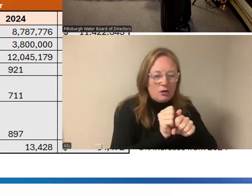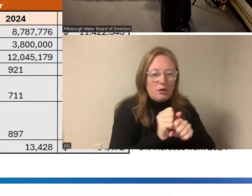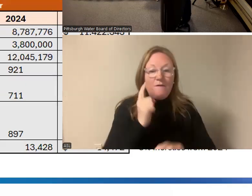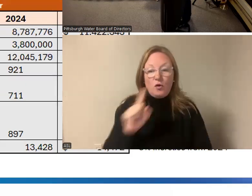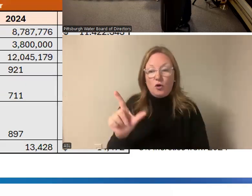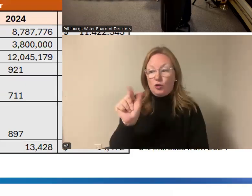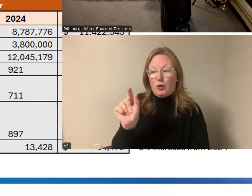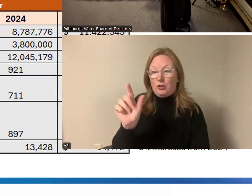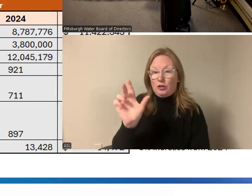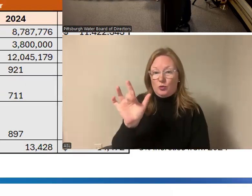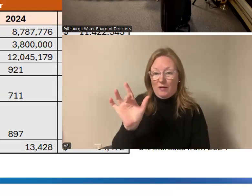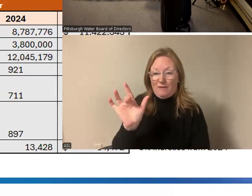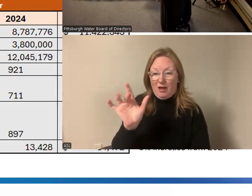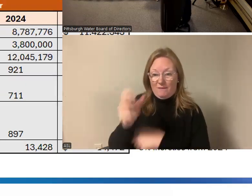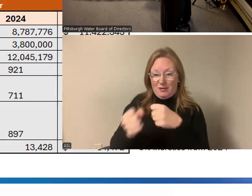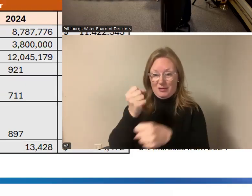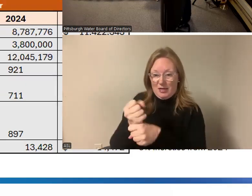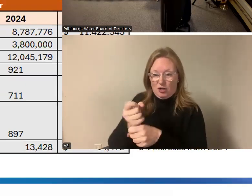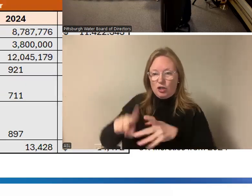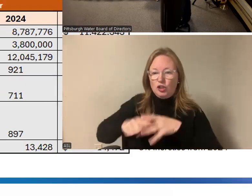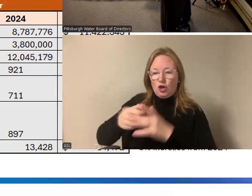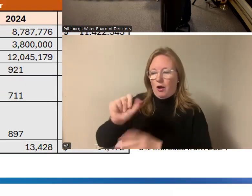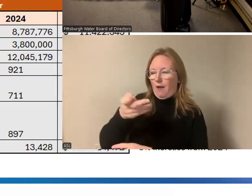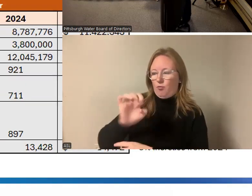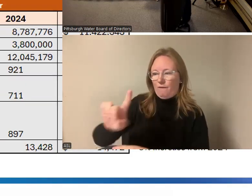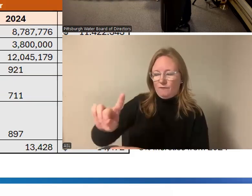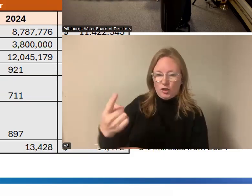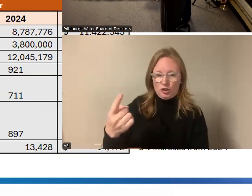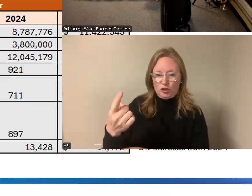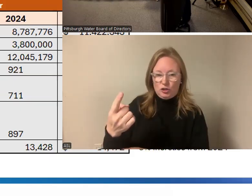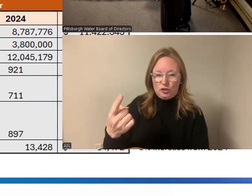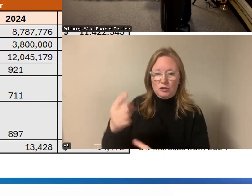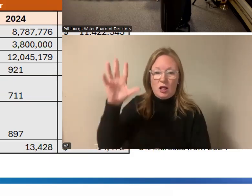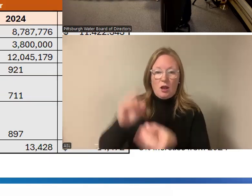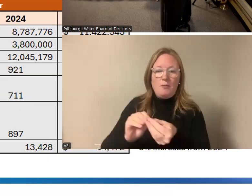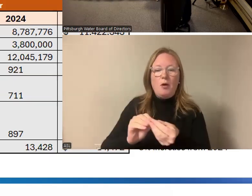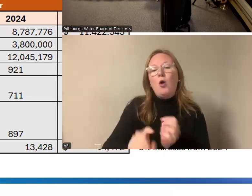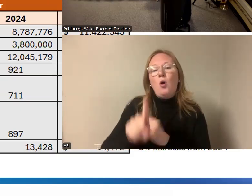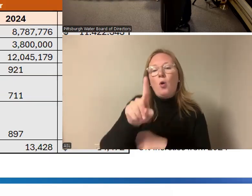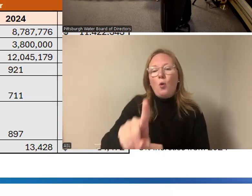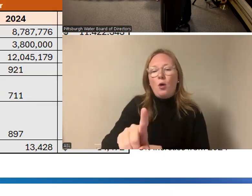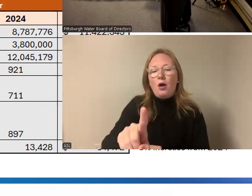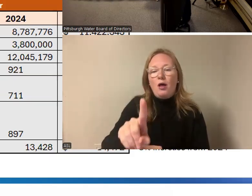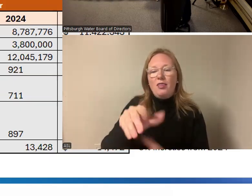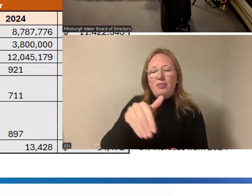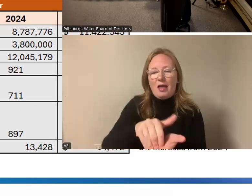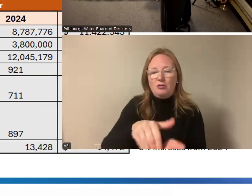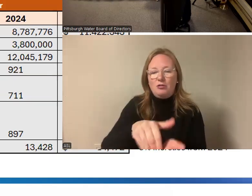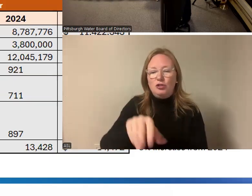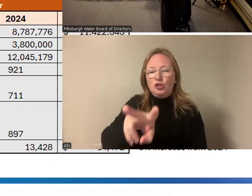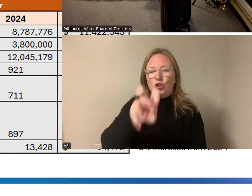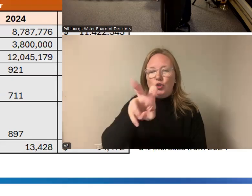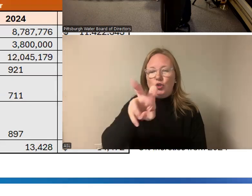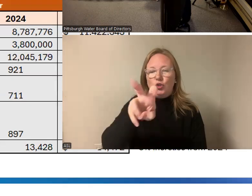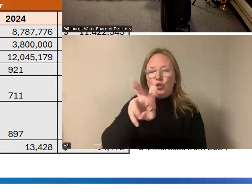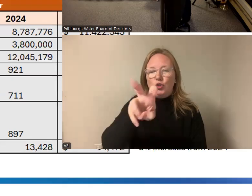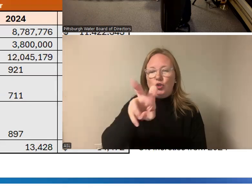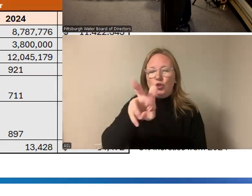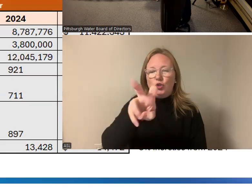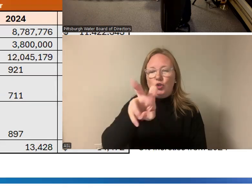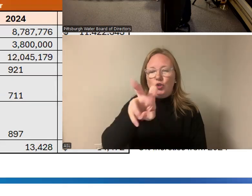contract, work commenced on April 1st with an initial total of 1,200 sites. Based on the current budget